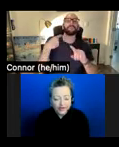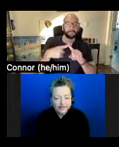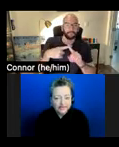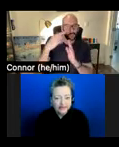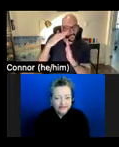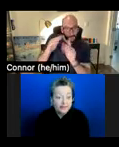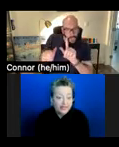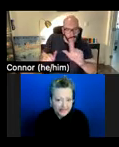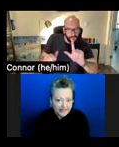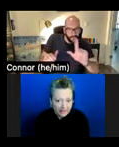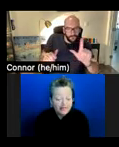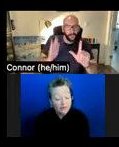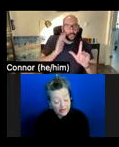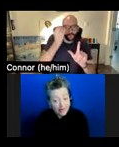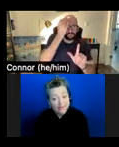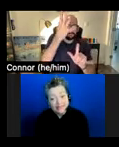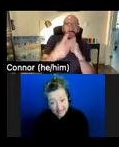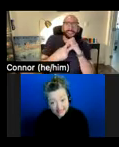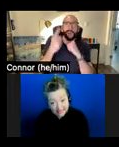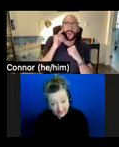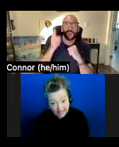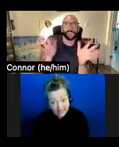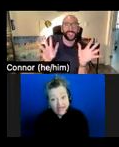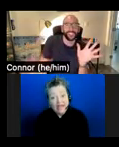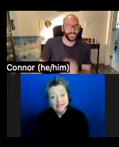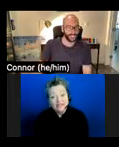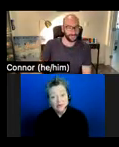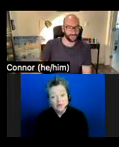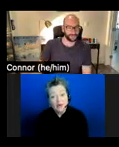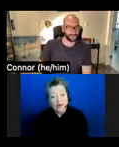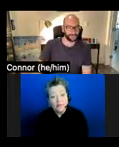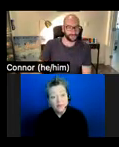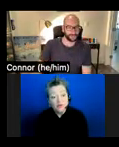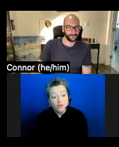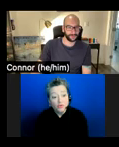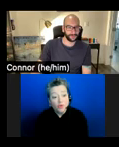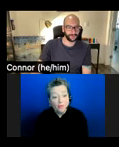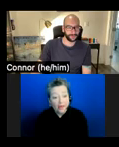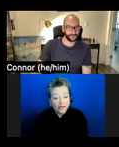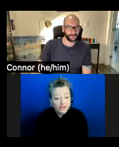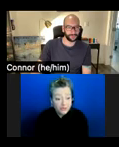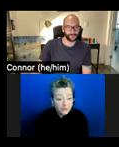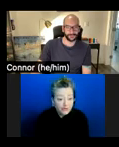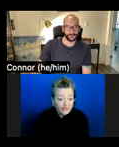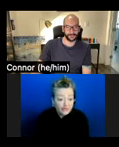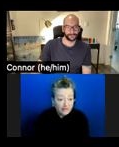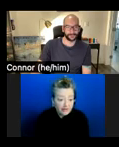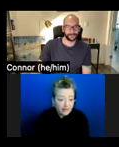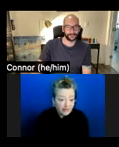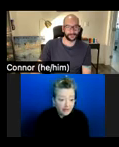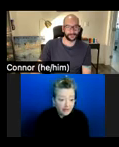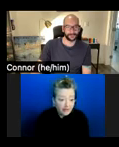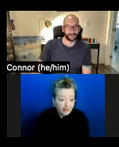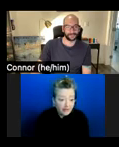know that something has happened, and what has happened is that it's saved. And so you can go back to